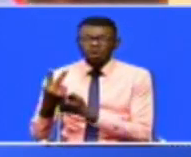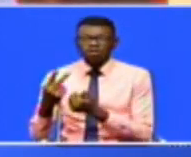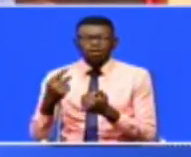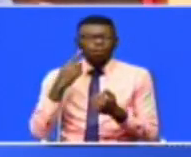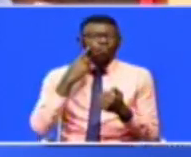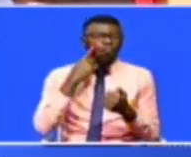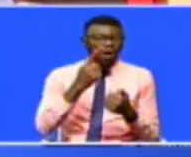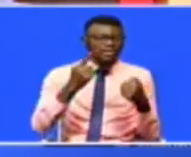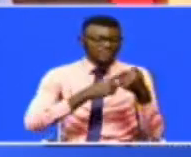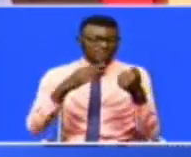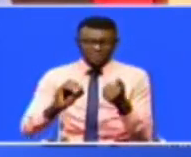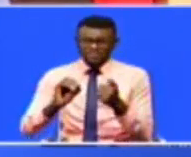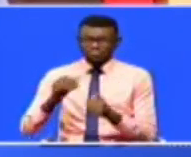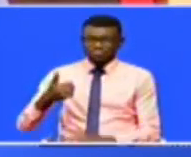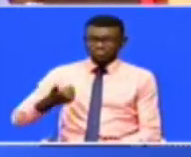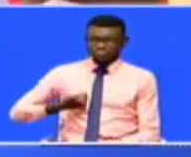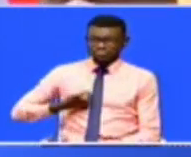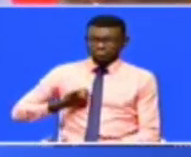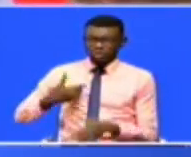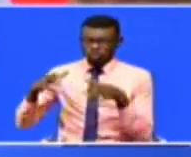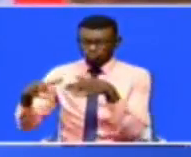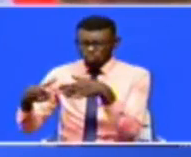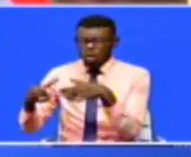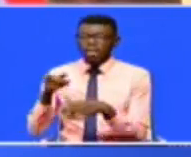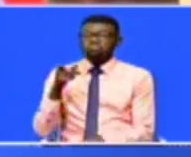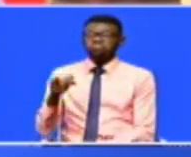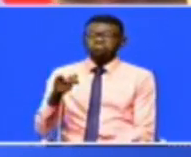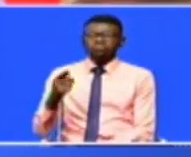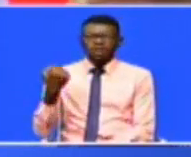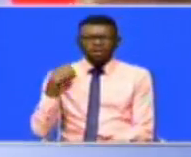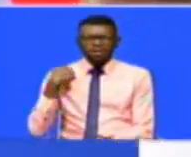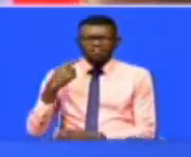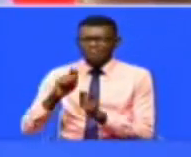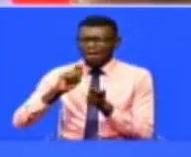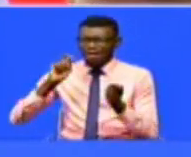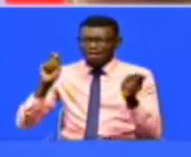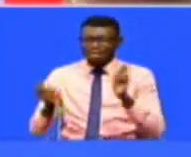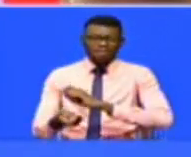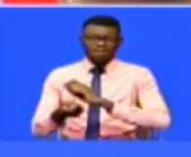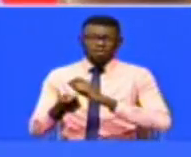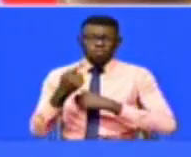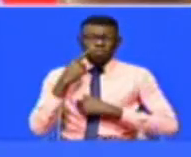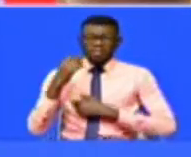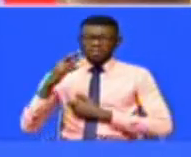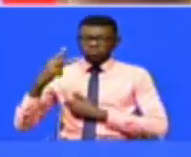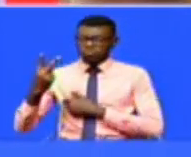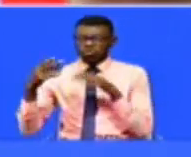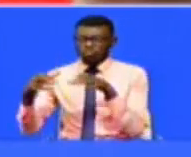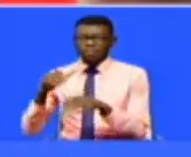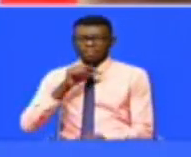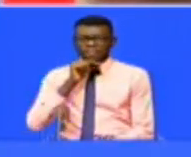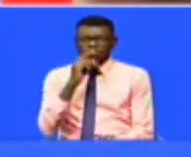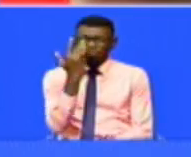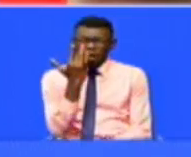160 being females, and this is where now the figures change a bit, and about 132 being male.